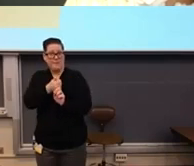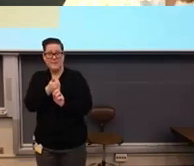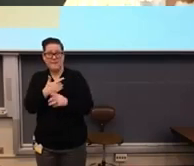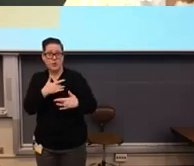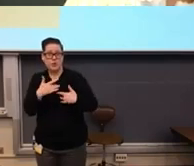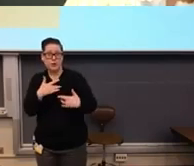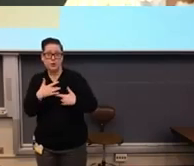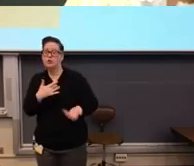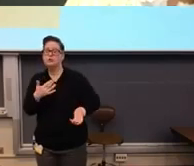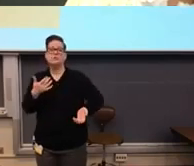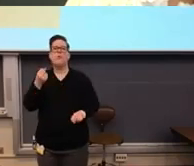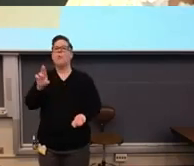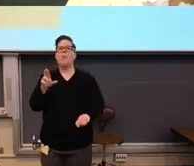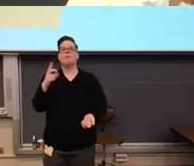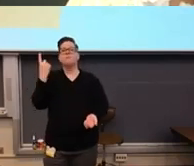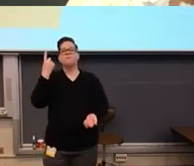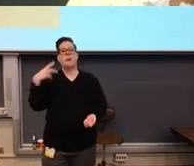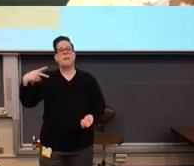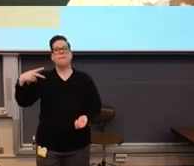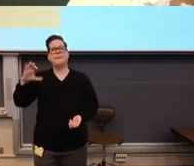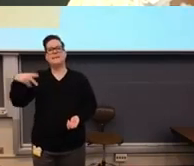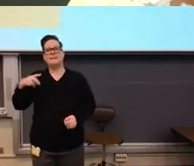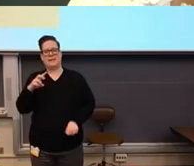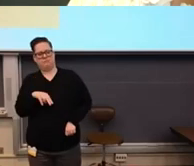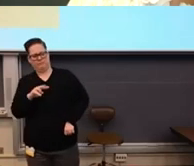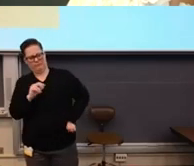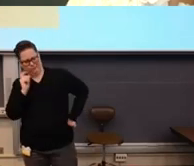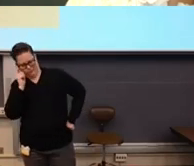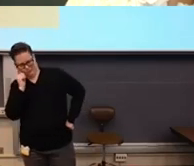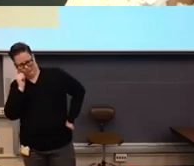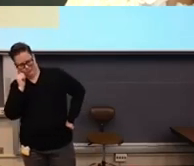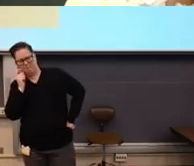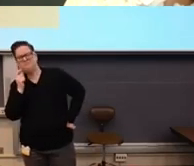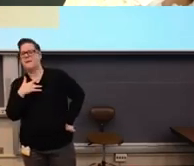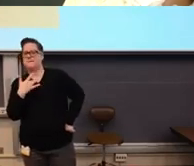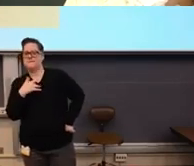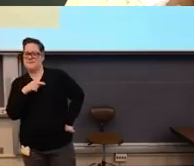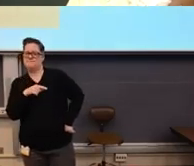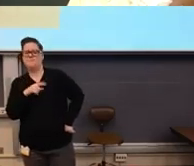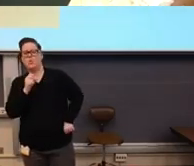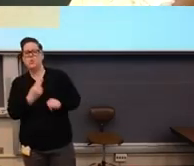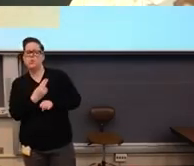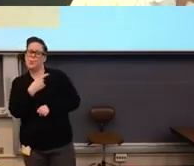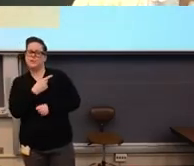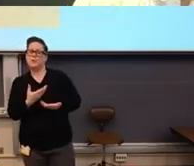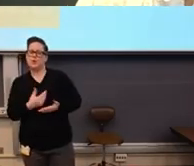concerns, or is it just something that the primary care physician picked up on and so they feel like that they could utilize our services? I do think